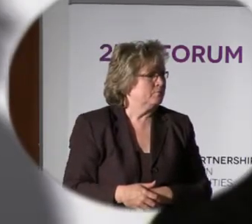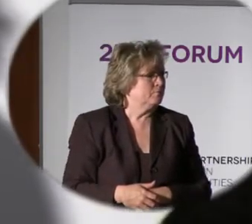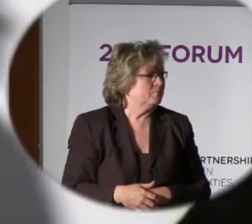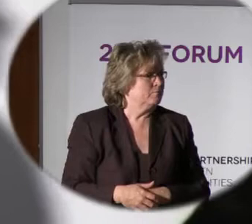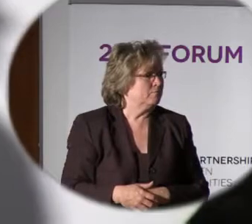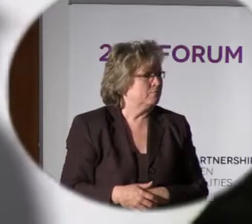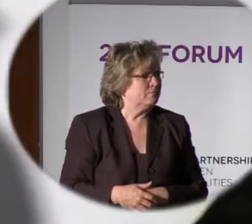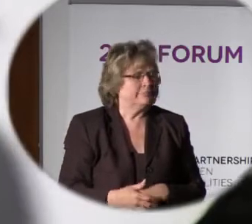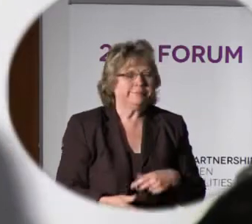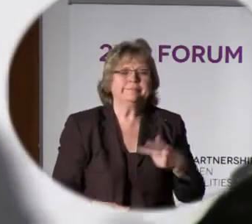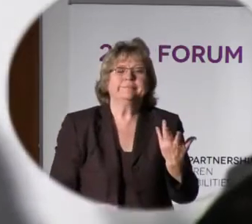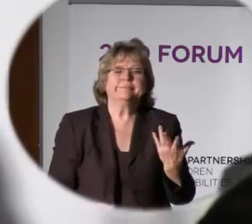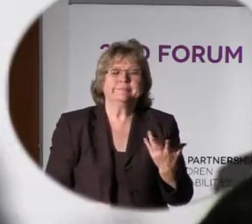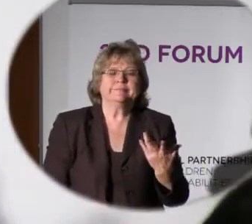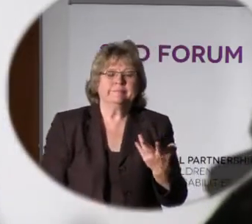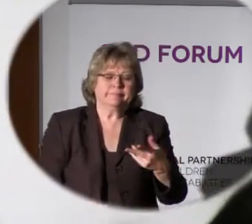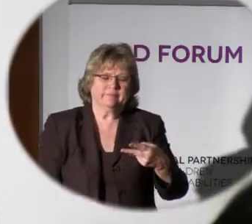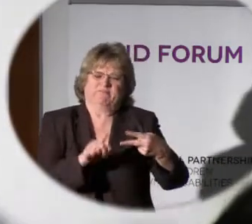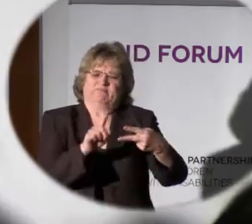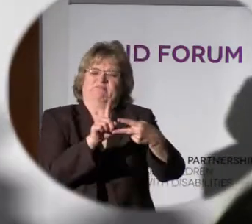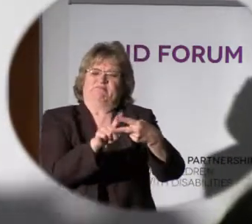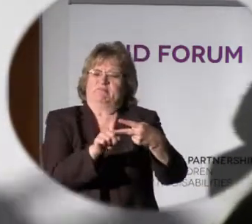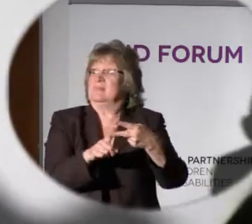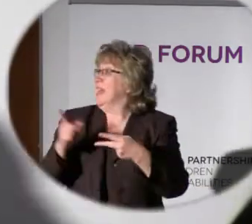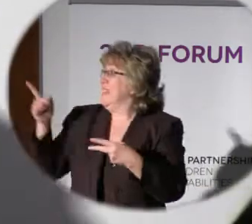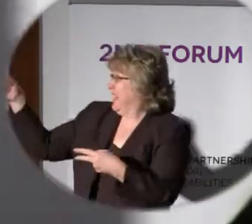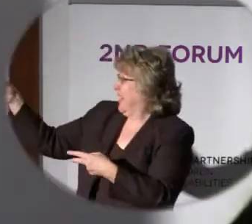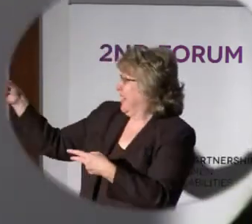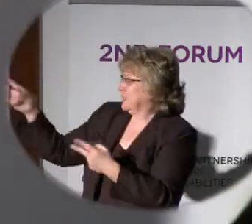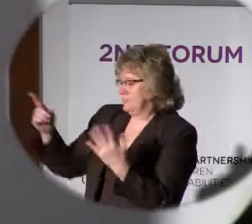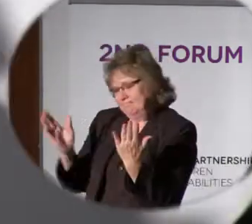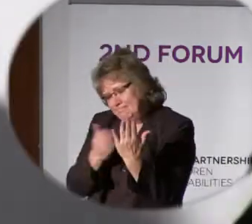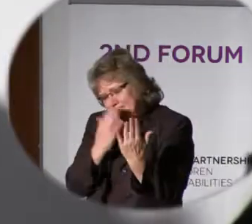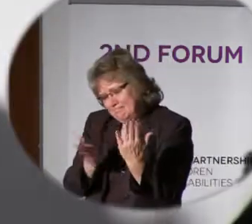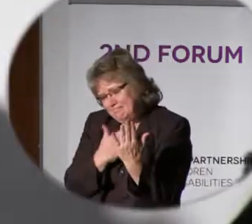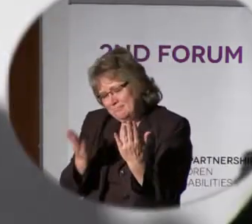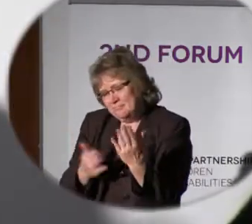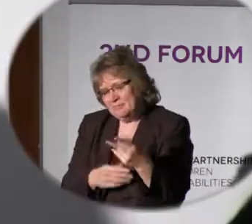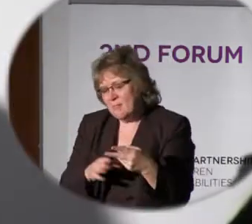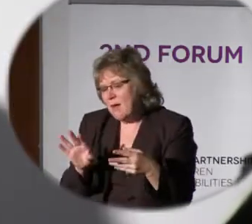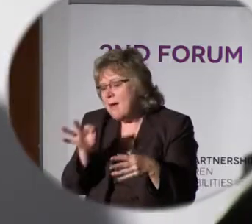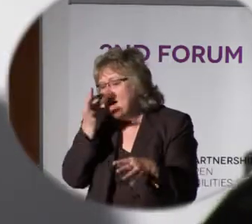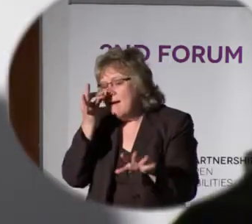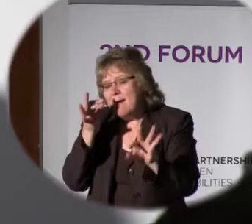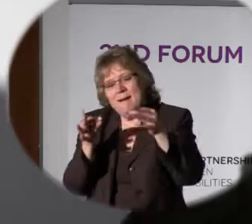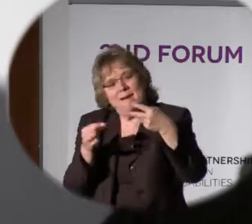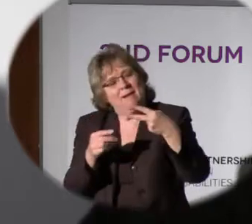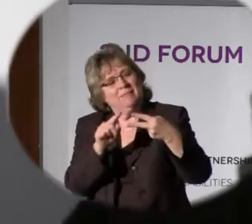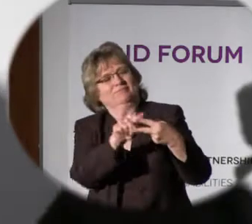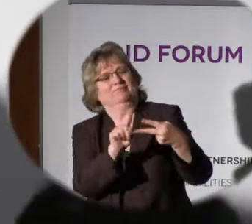emphasizing two main messages from the report we are launching today. Two, the political leadership.